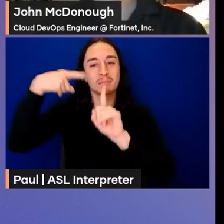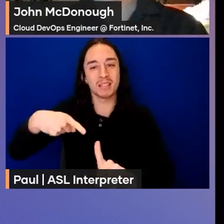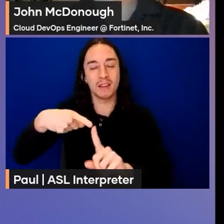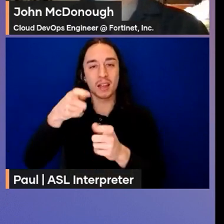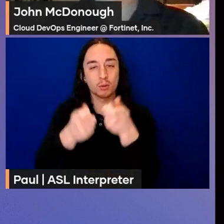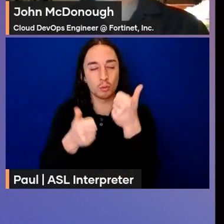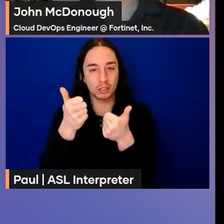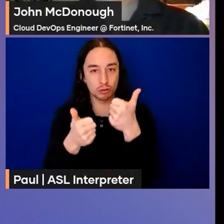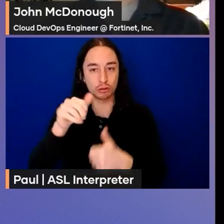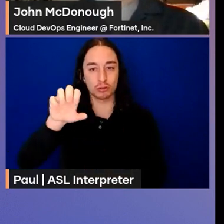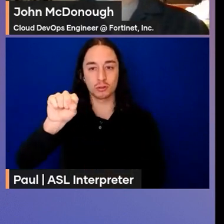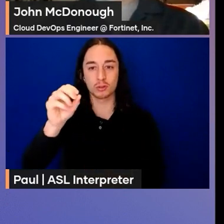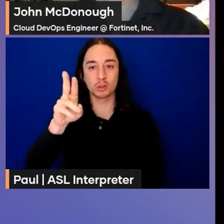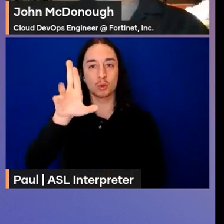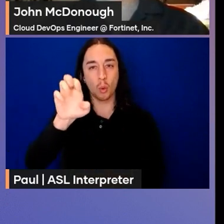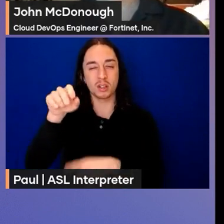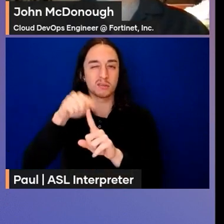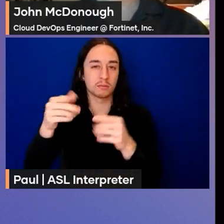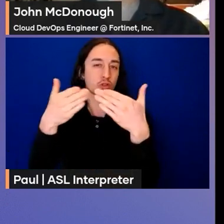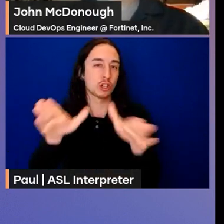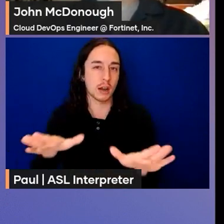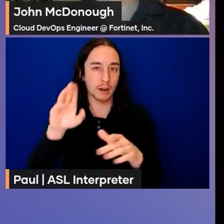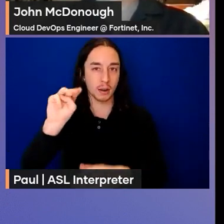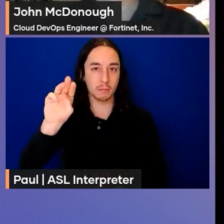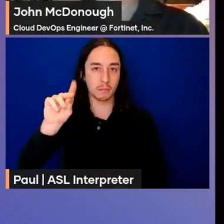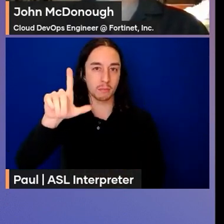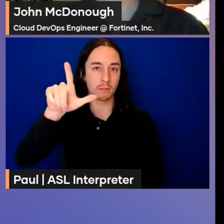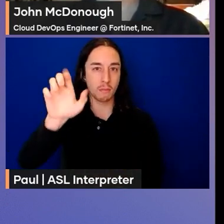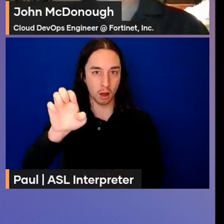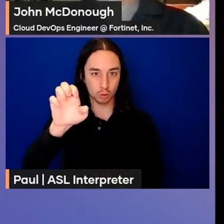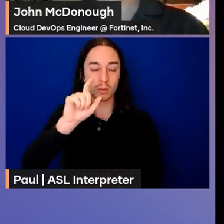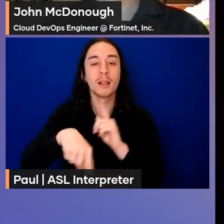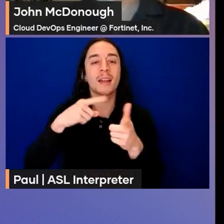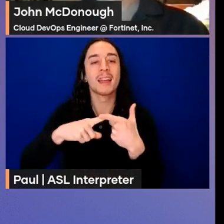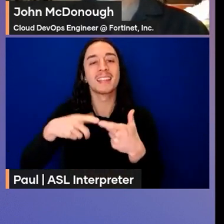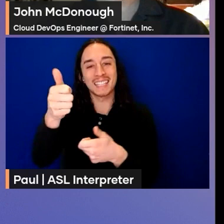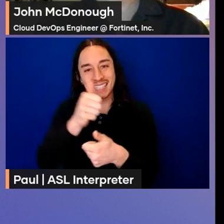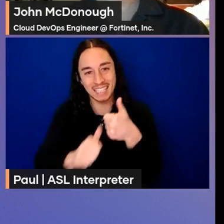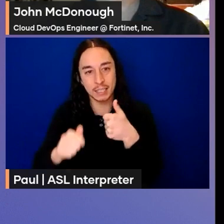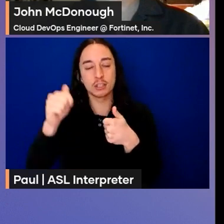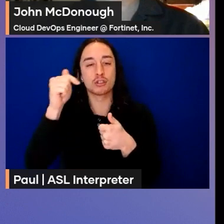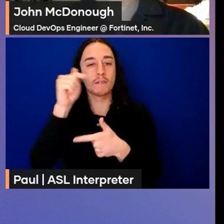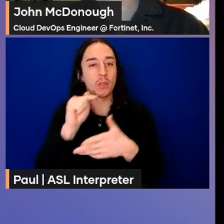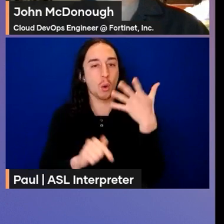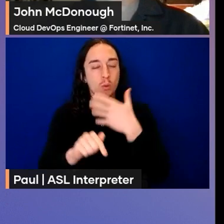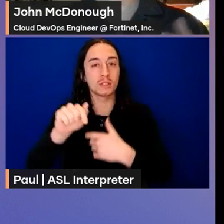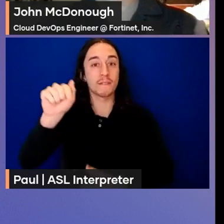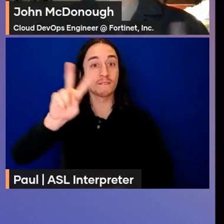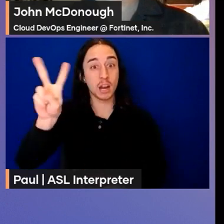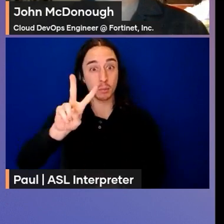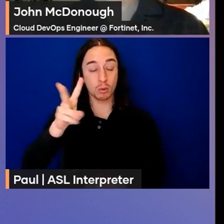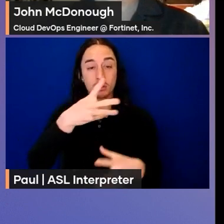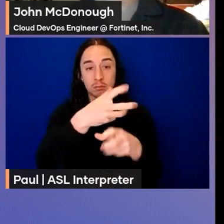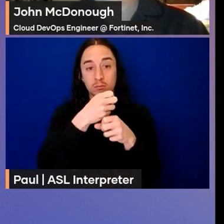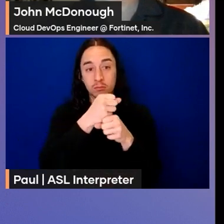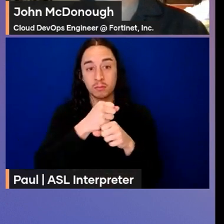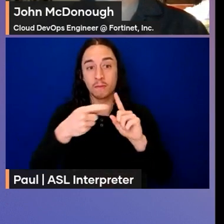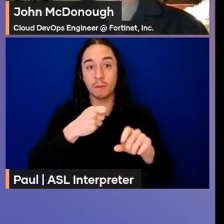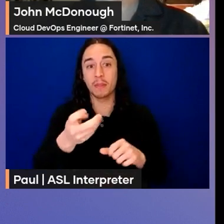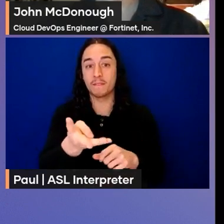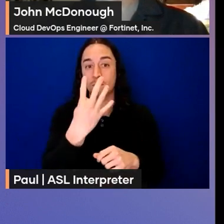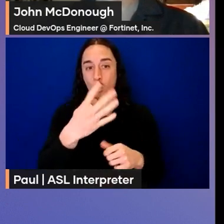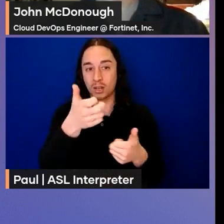generic module, and I send along each one of those variables that are coming in from that for each loop that I'm